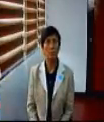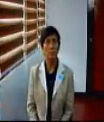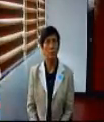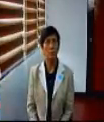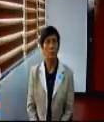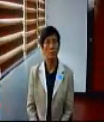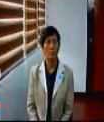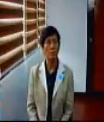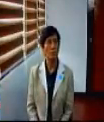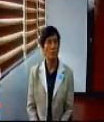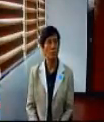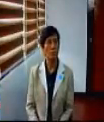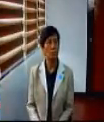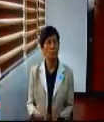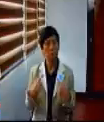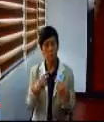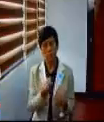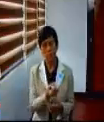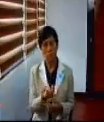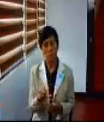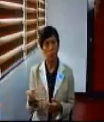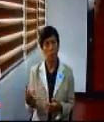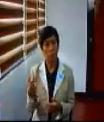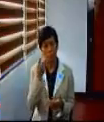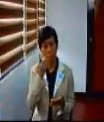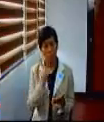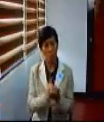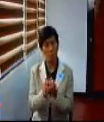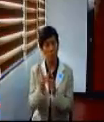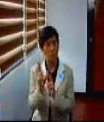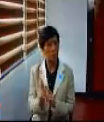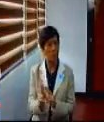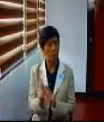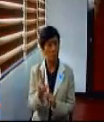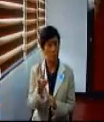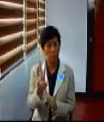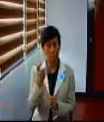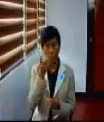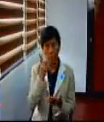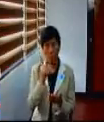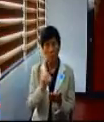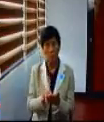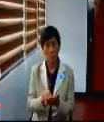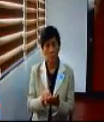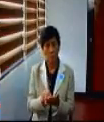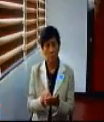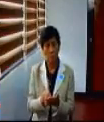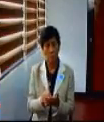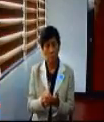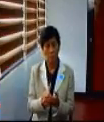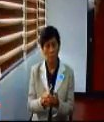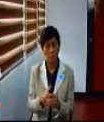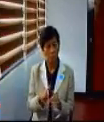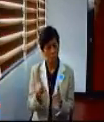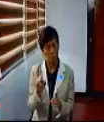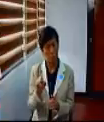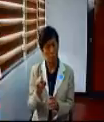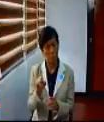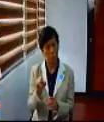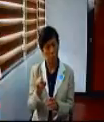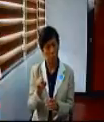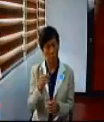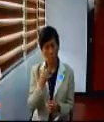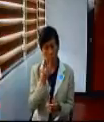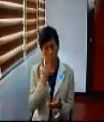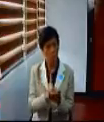We have several documents, Your Honors, and two documents, rather one document, has